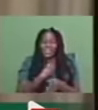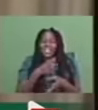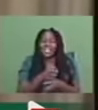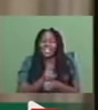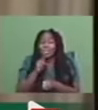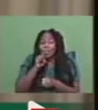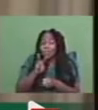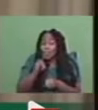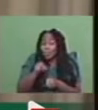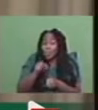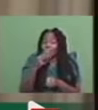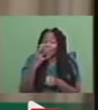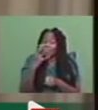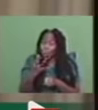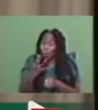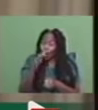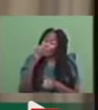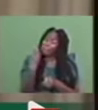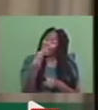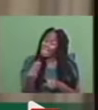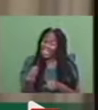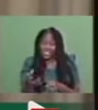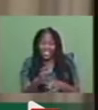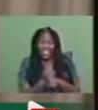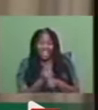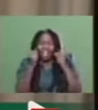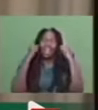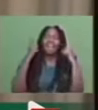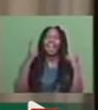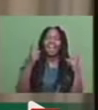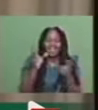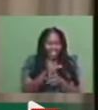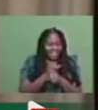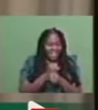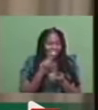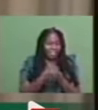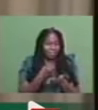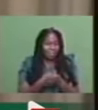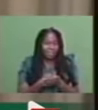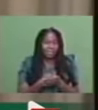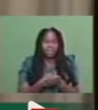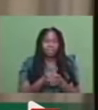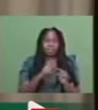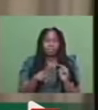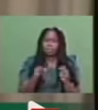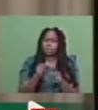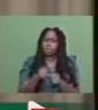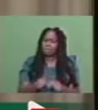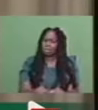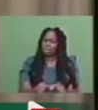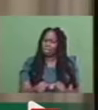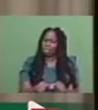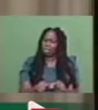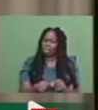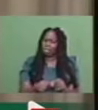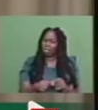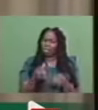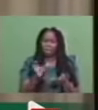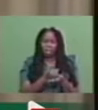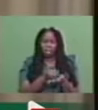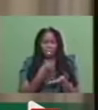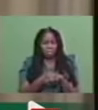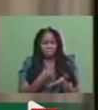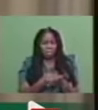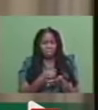a tax amnesty. Over the same period, central government revenue from taxes on goods and services dropped. In spite of all these new taxes that